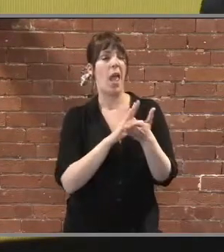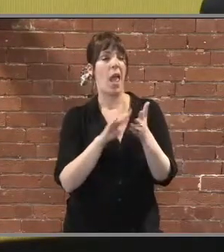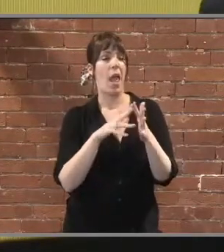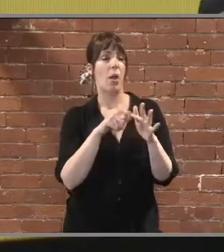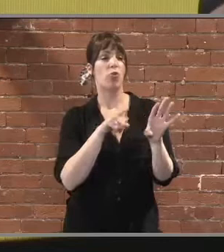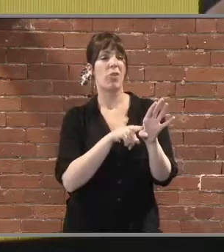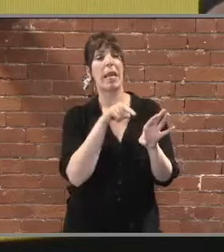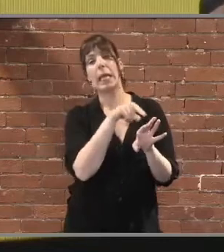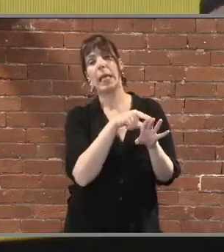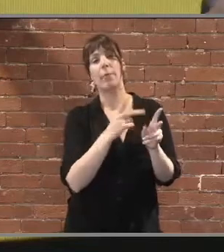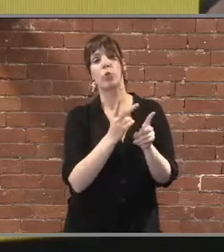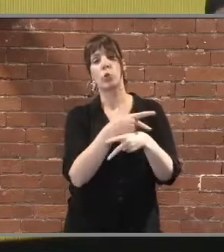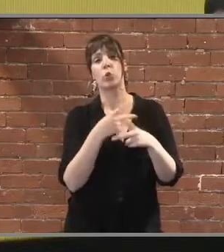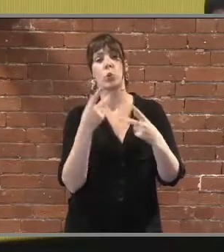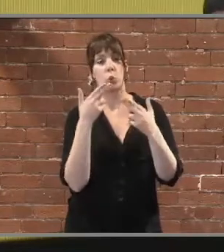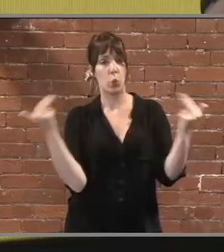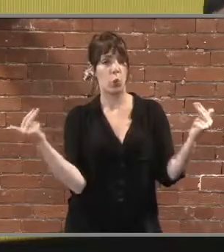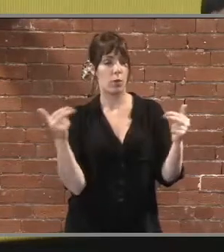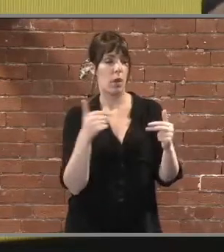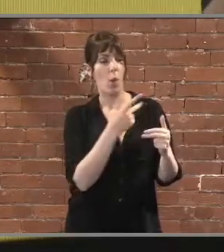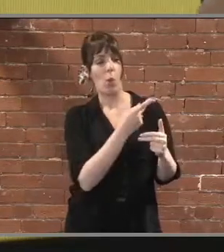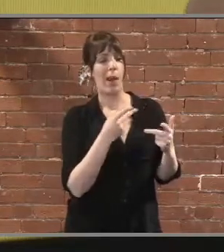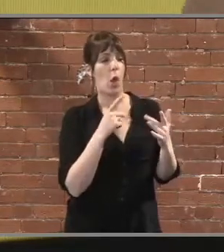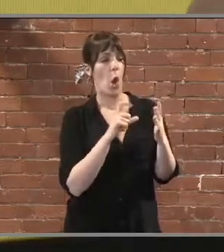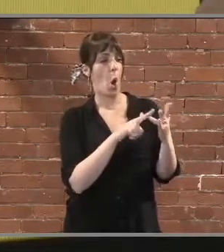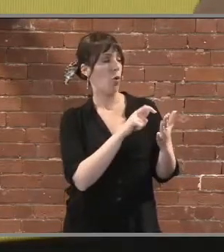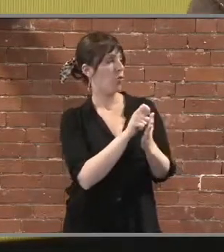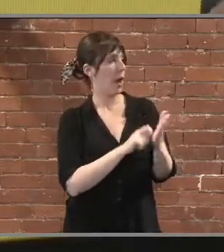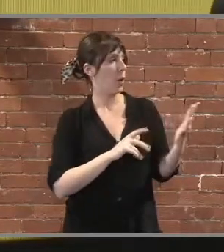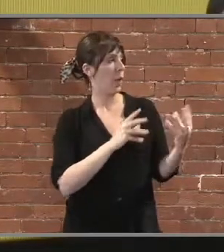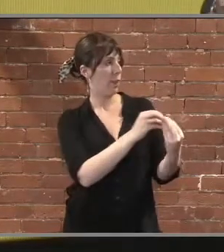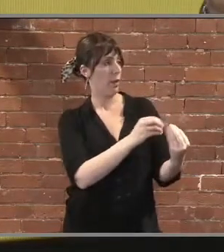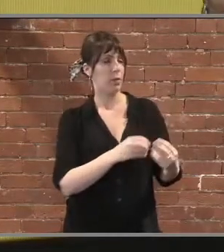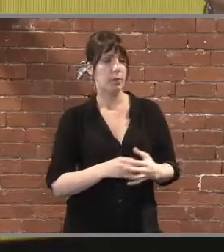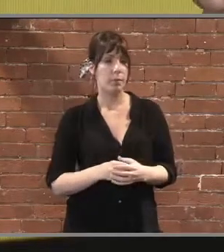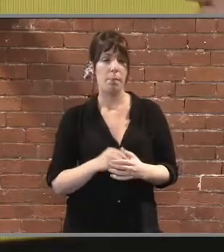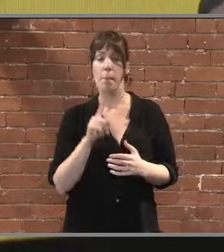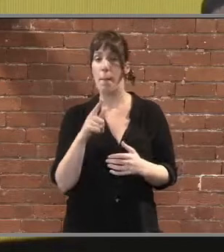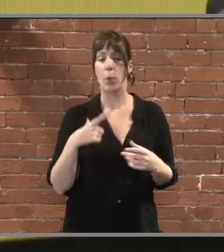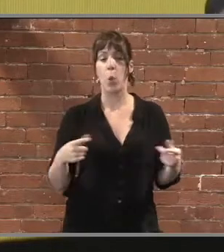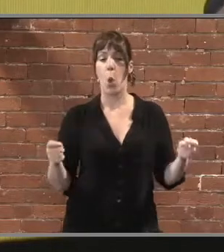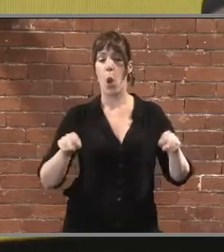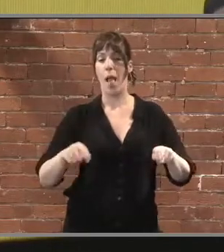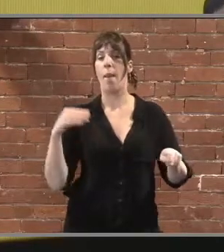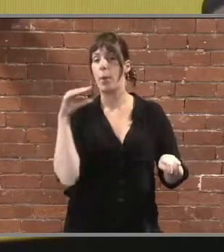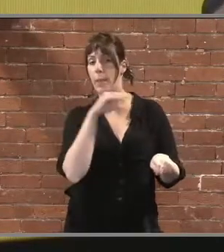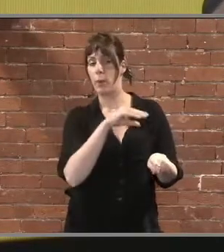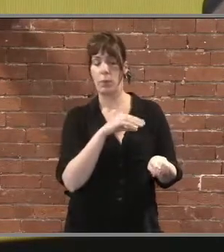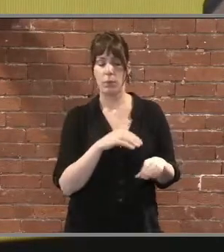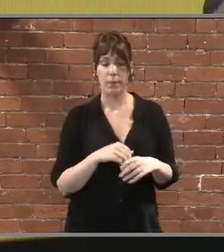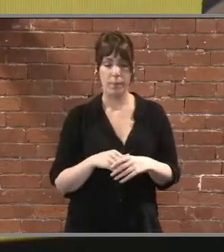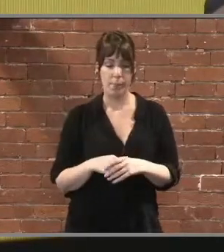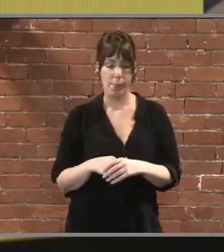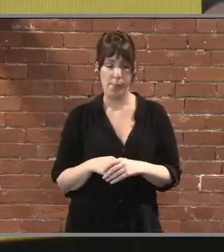the song, and we co-write together a lot. So, and because we're in lockdown or we were like, it was sort